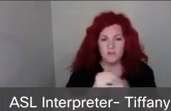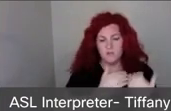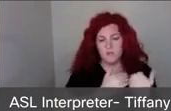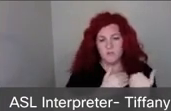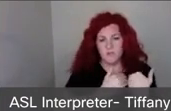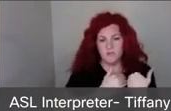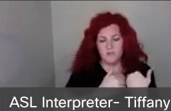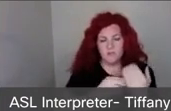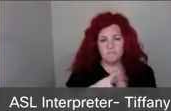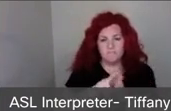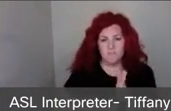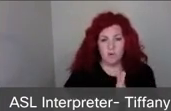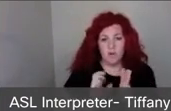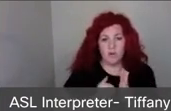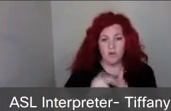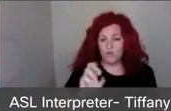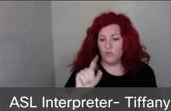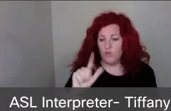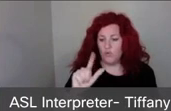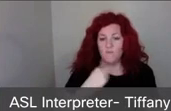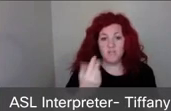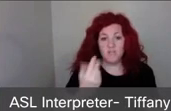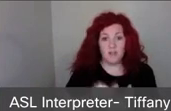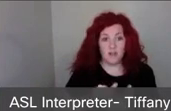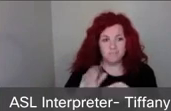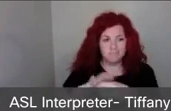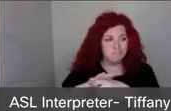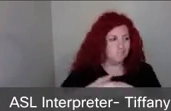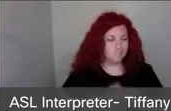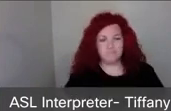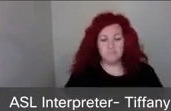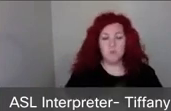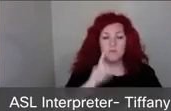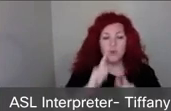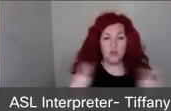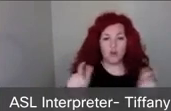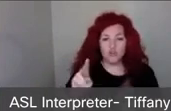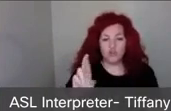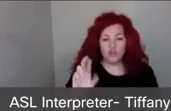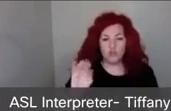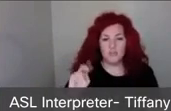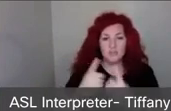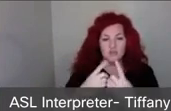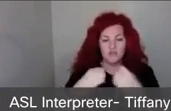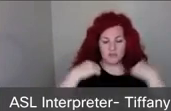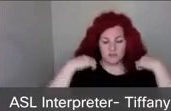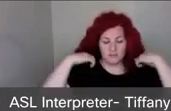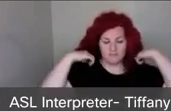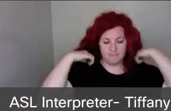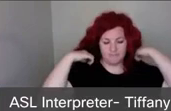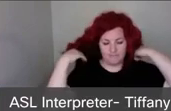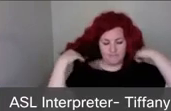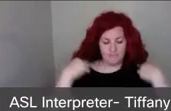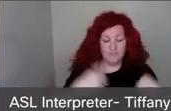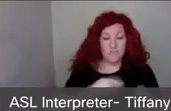to bury our rural voice again within a largely urban district. Rural Arizona